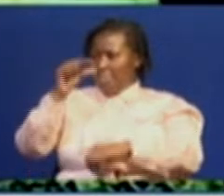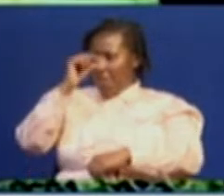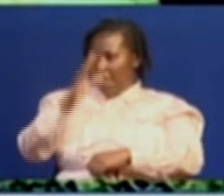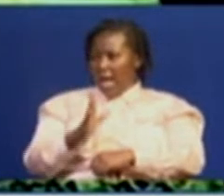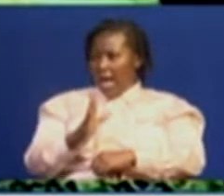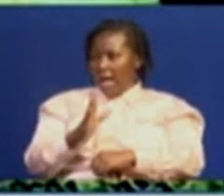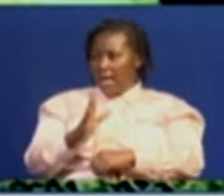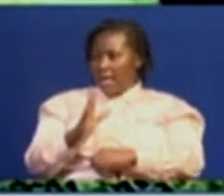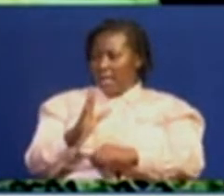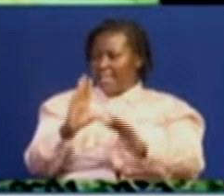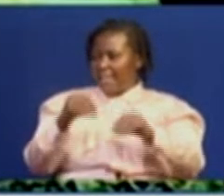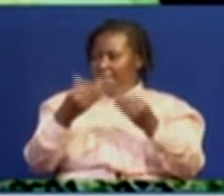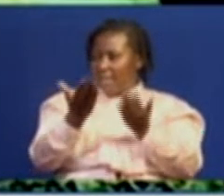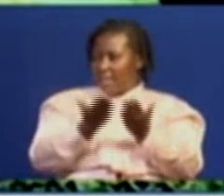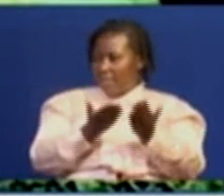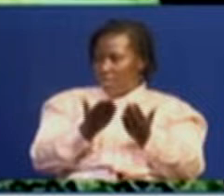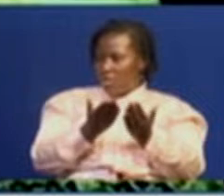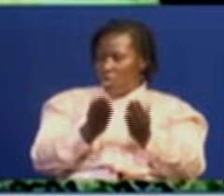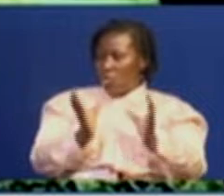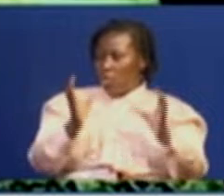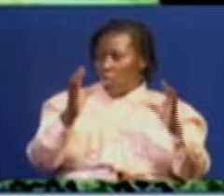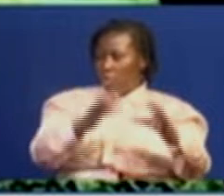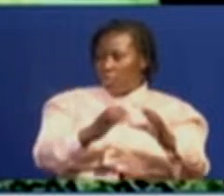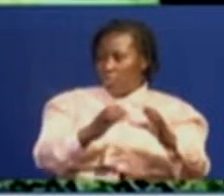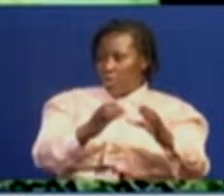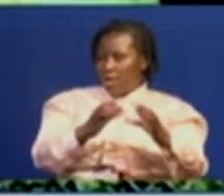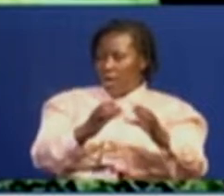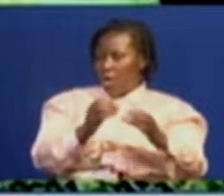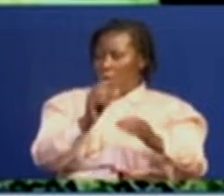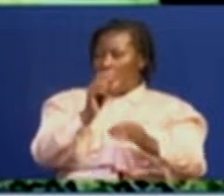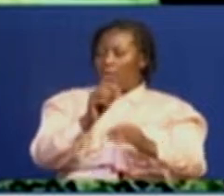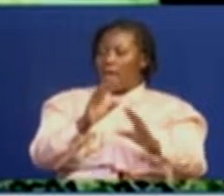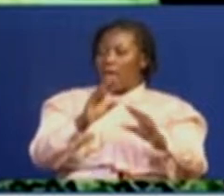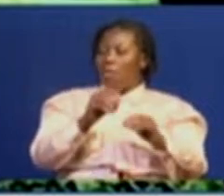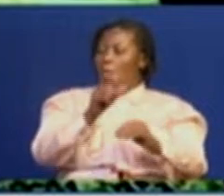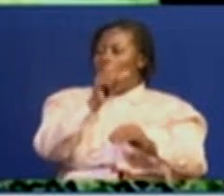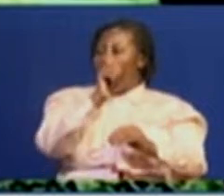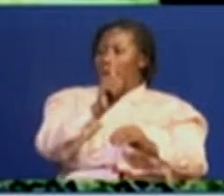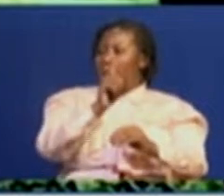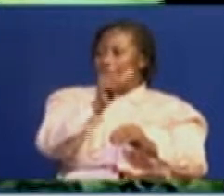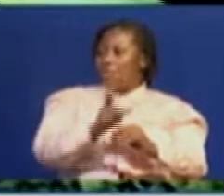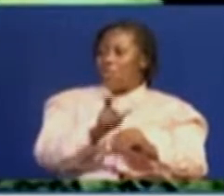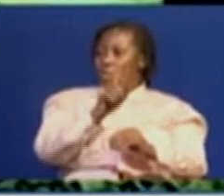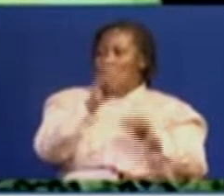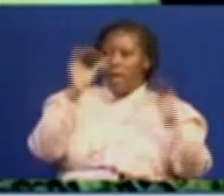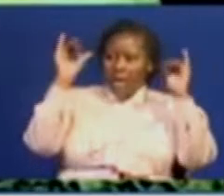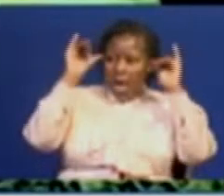When the governor is giving the services to the community, giving one person one cow,